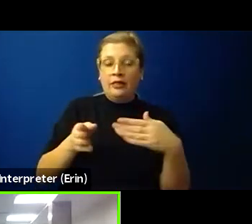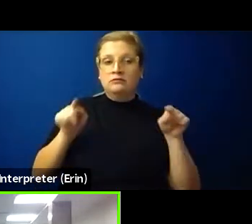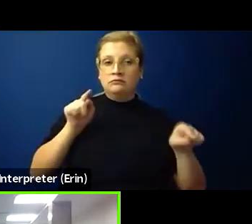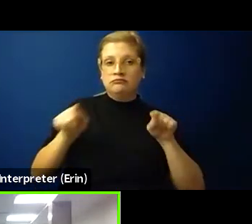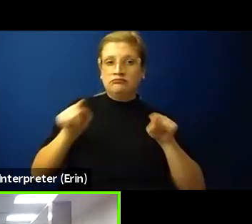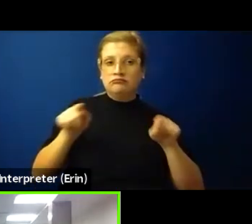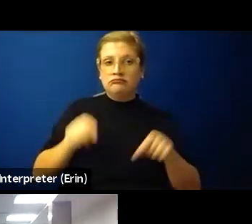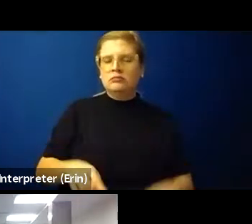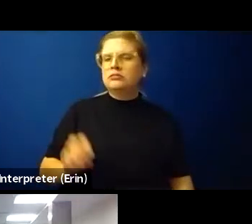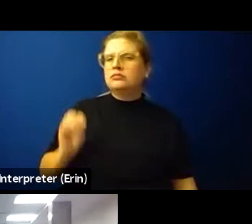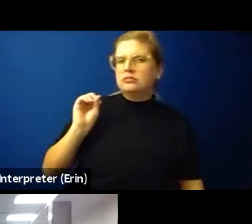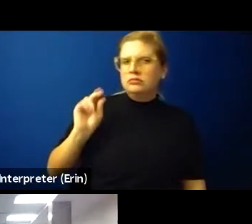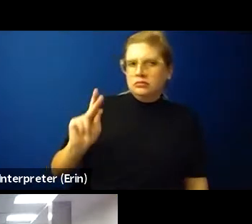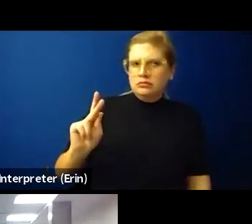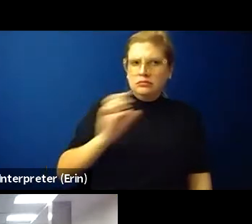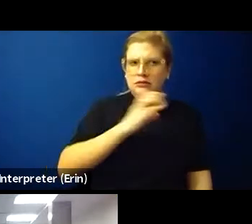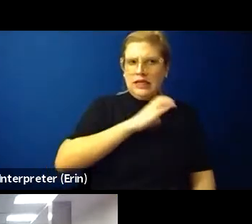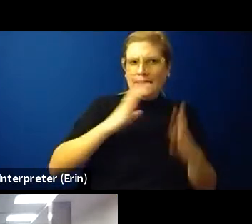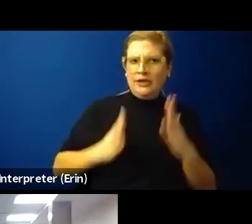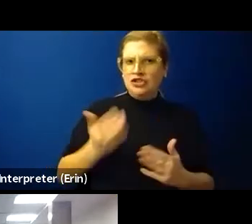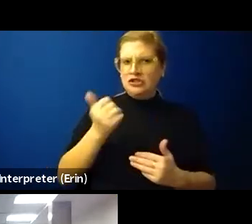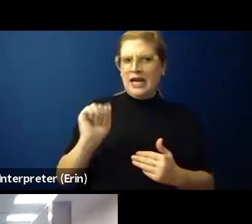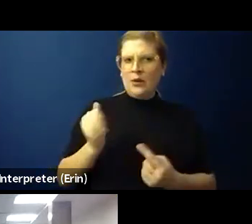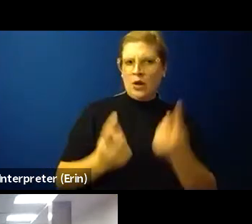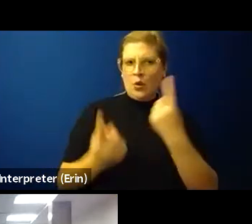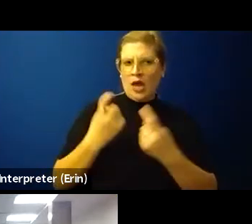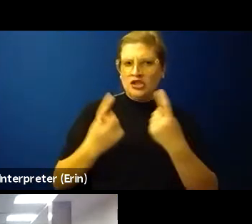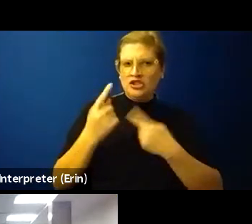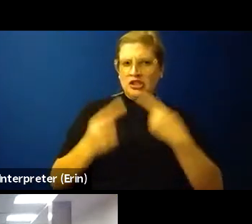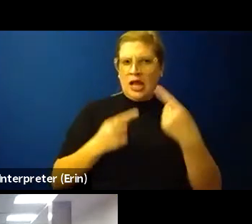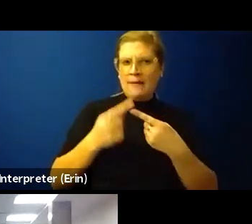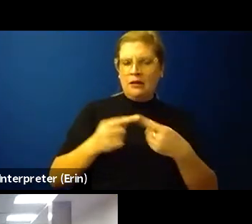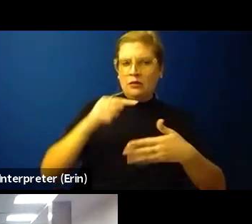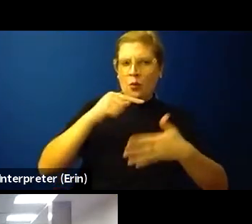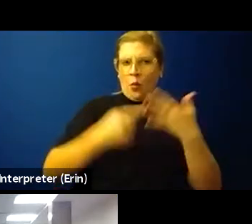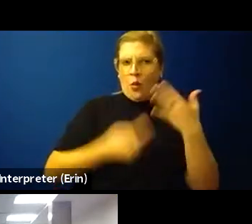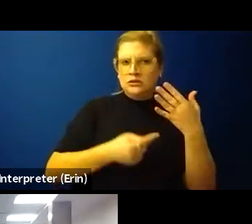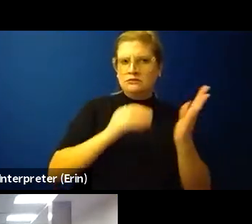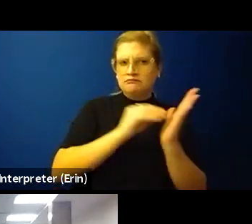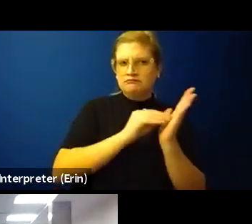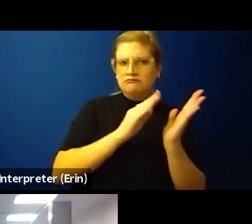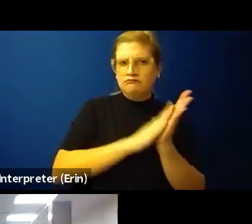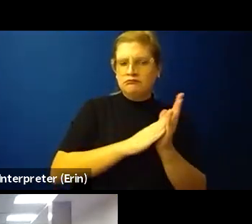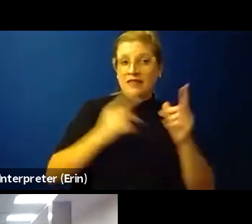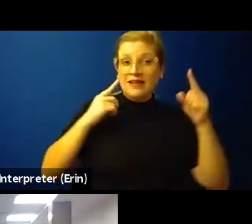Okay. Commissioners, do you have anybody have any questions about what's on the consent calendar?